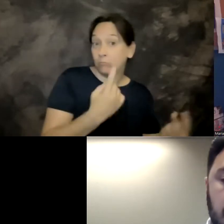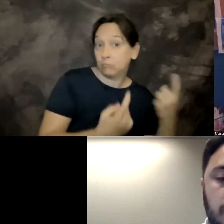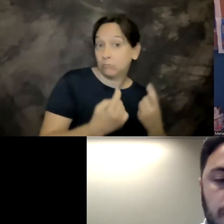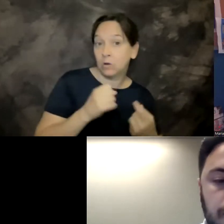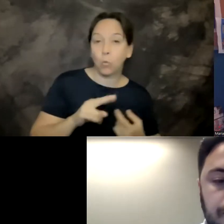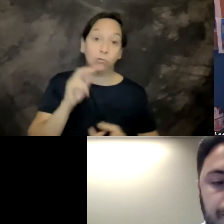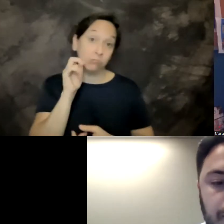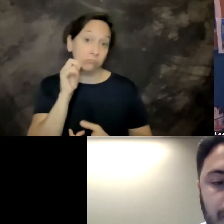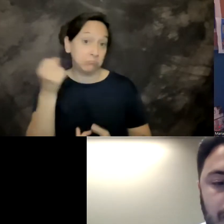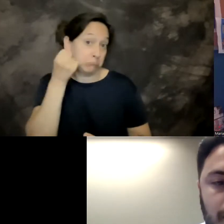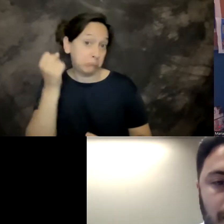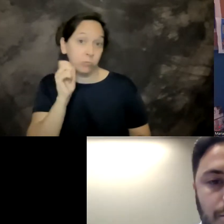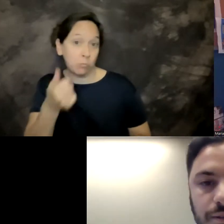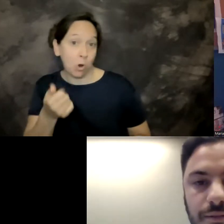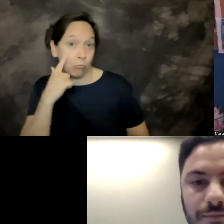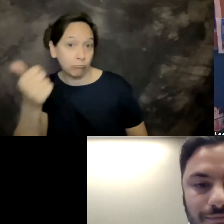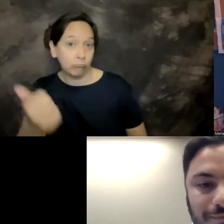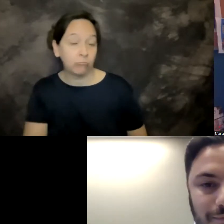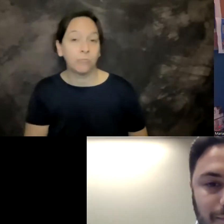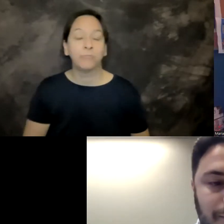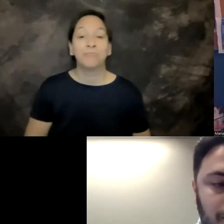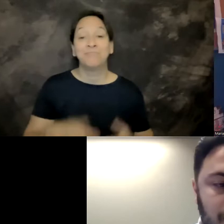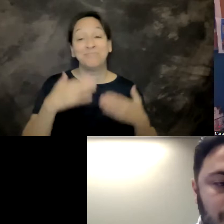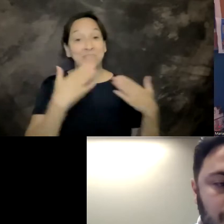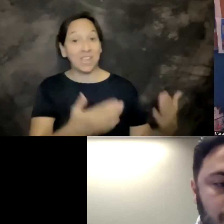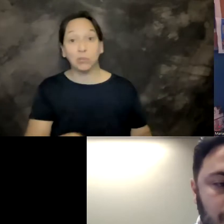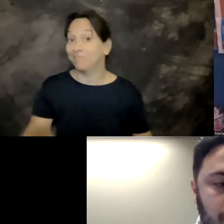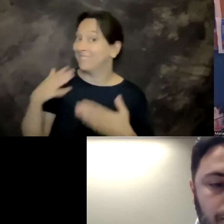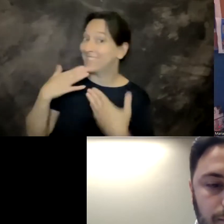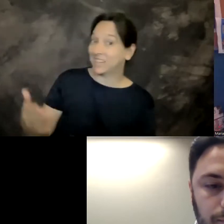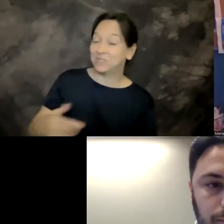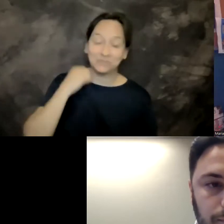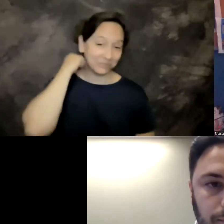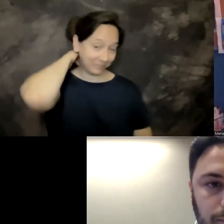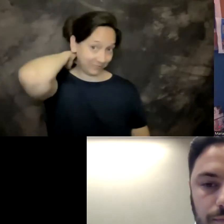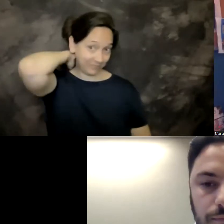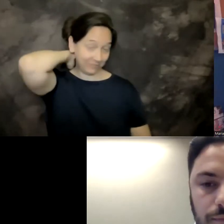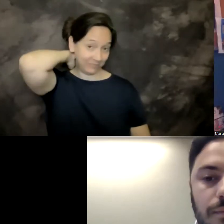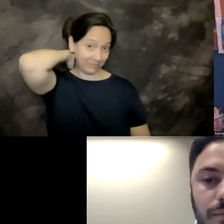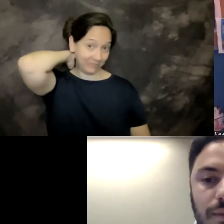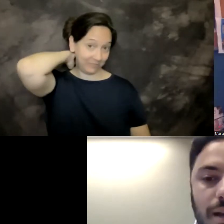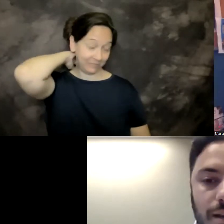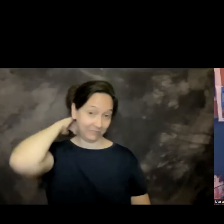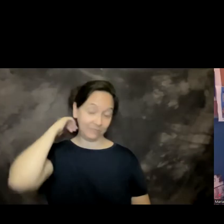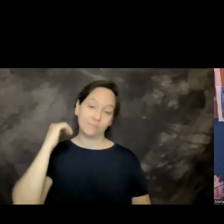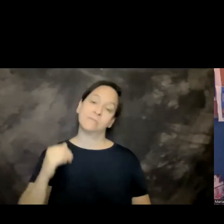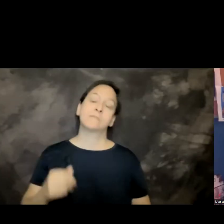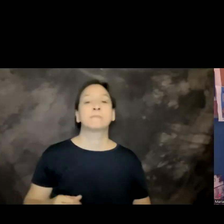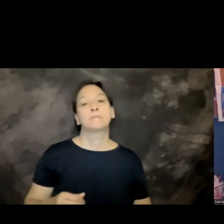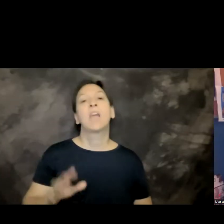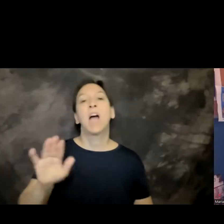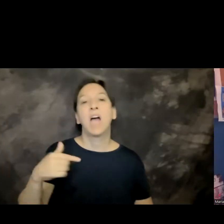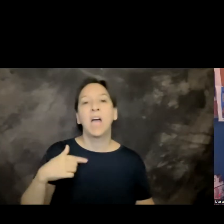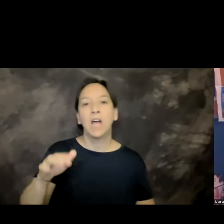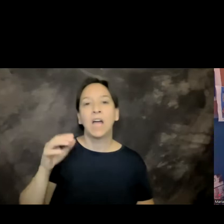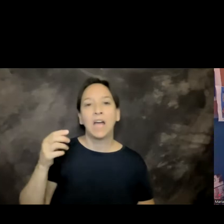for tomorrow too. Thank you, Chief. No, thank you, John. I have that on the chat for you. Perfect. And I'm going to read the number out loud